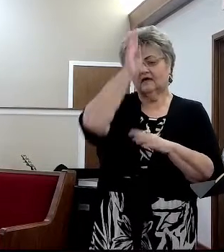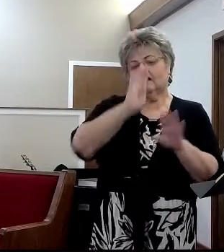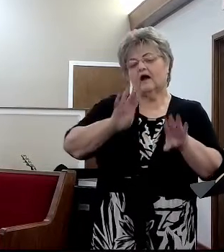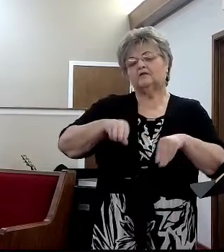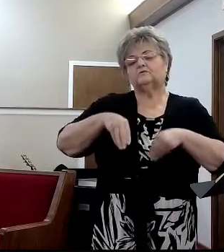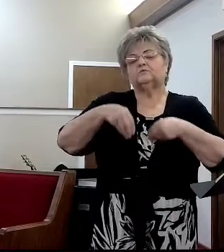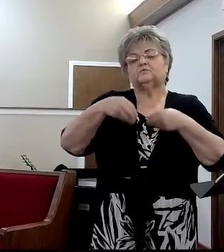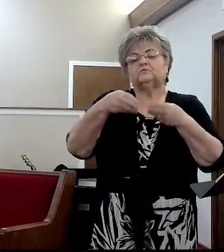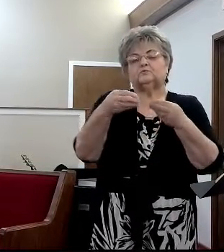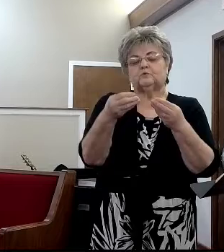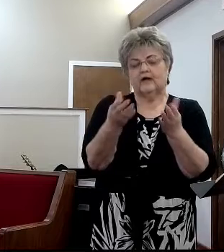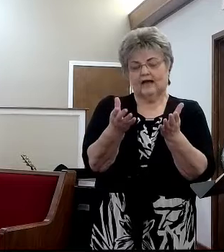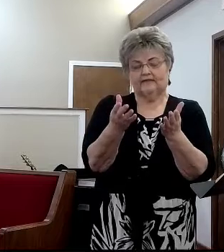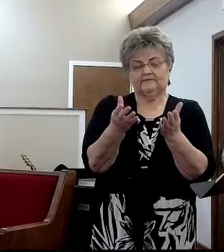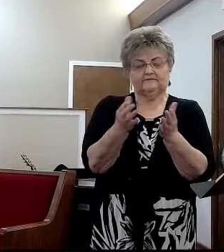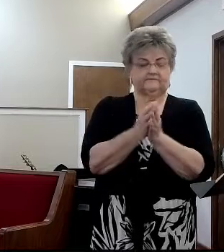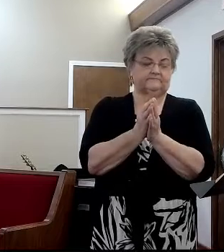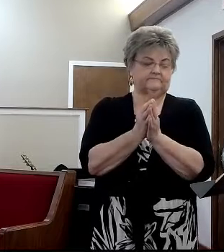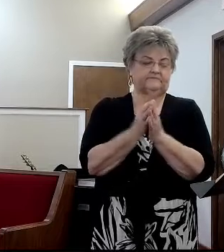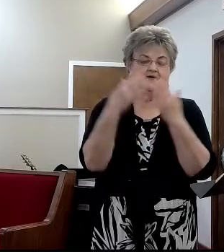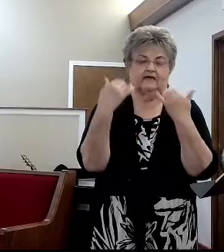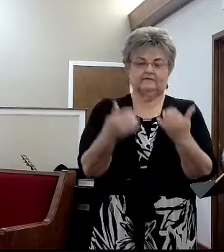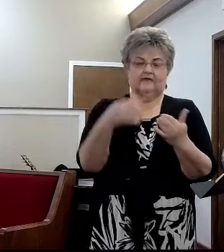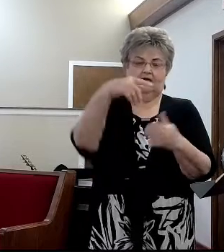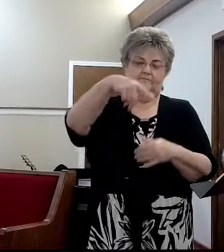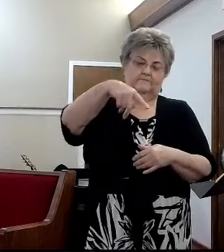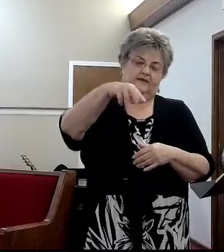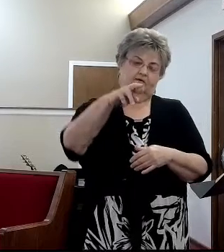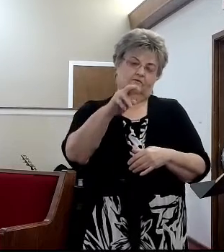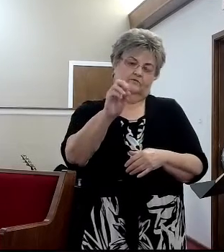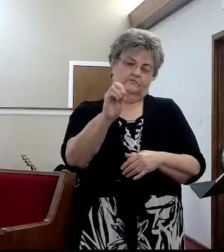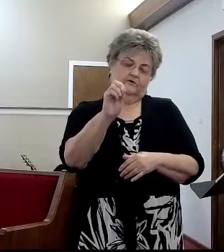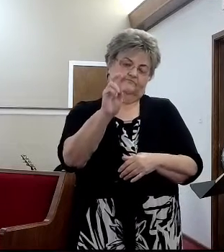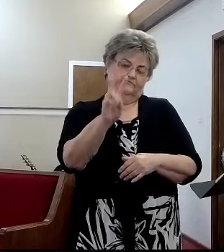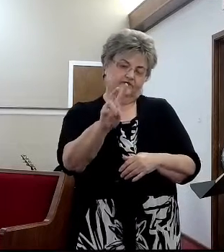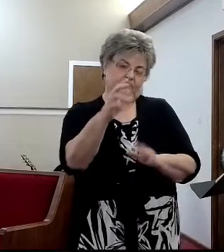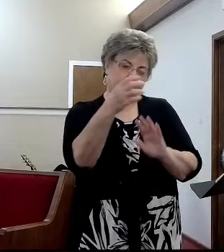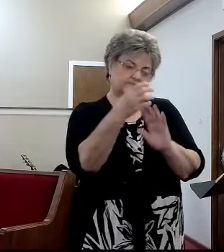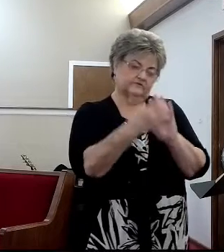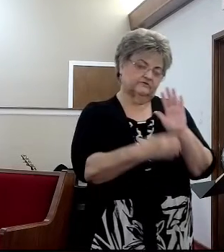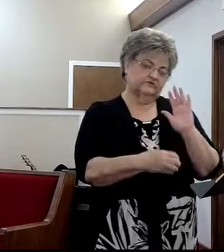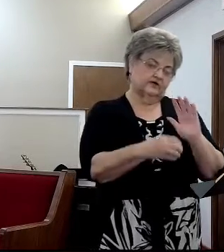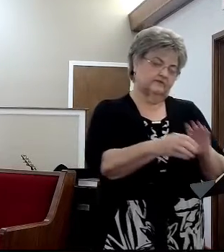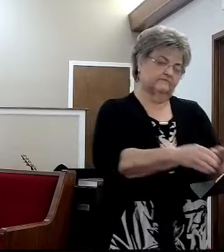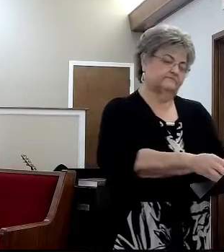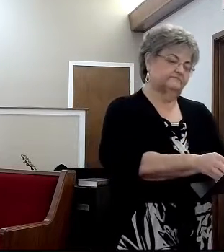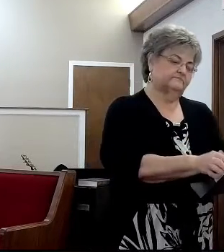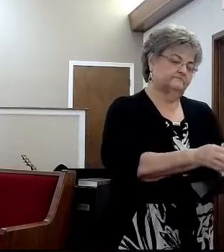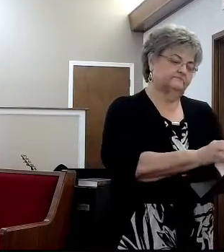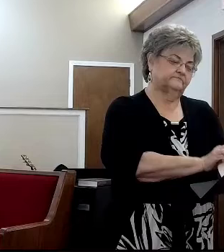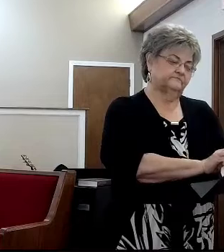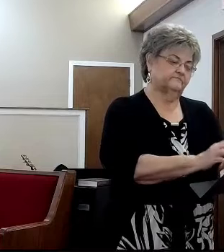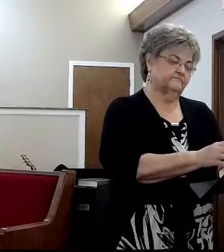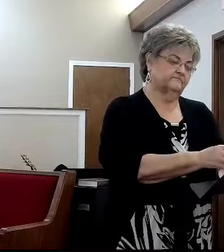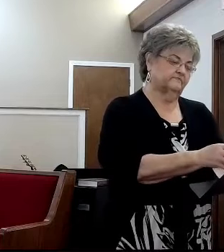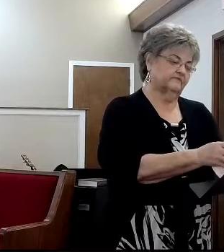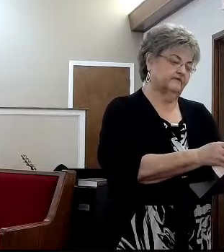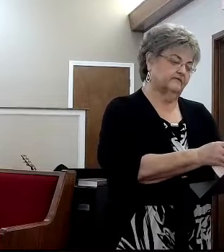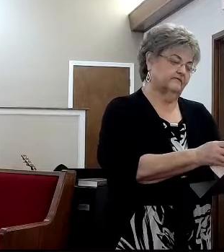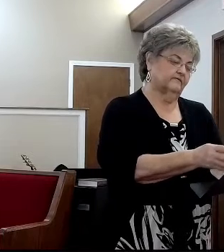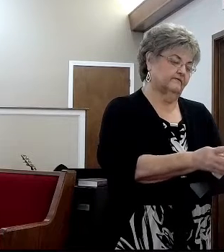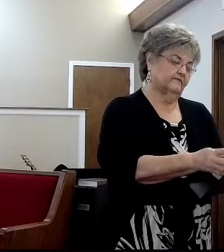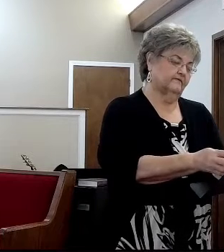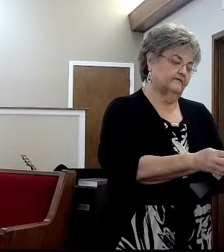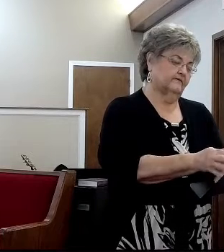that. Now we're going to turn to Proverbs. Go ahead and turn to Proverbs, and then we'll kind of